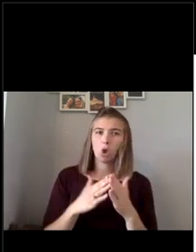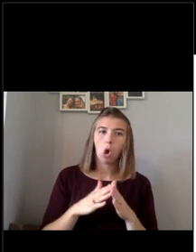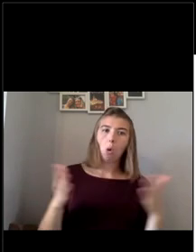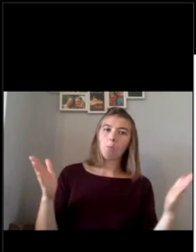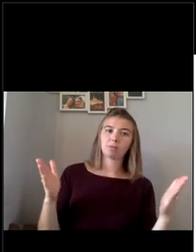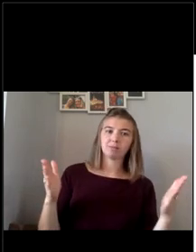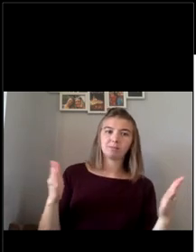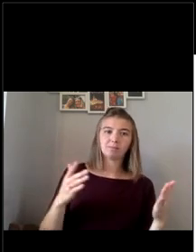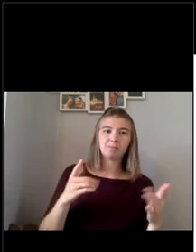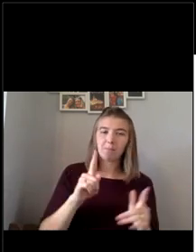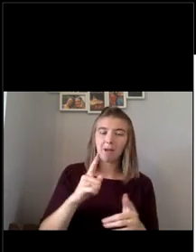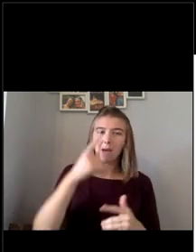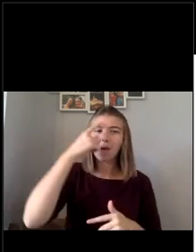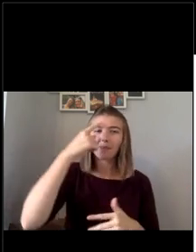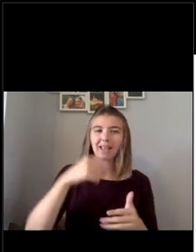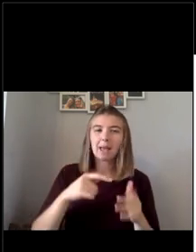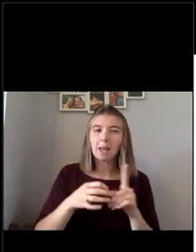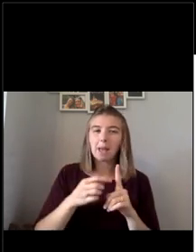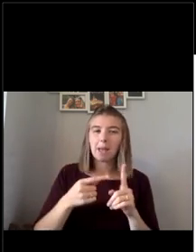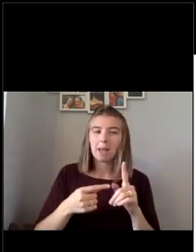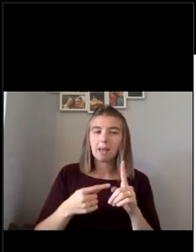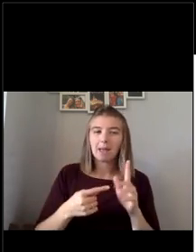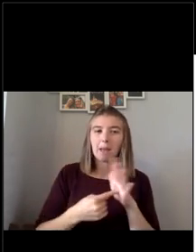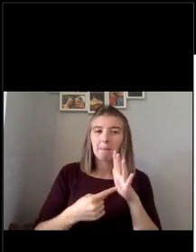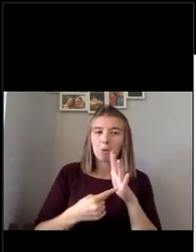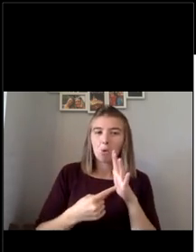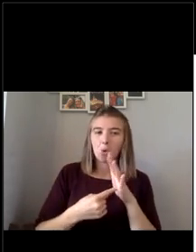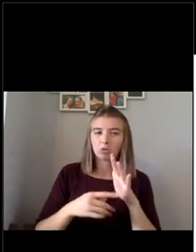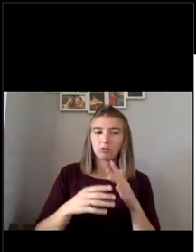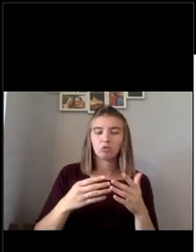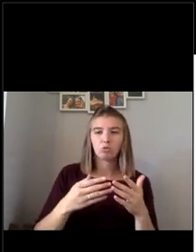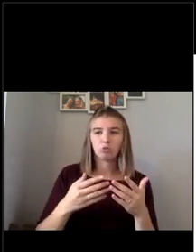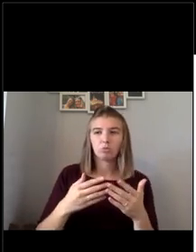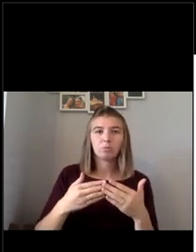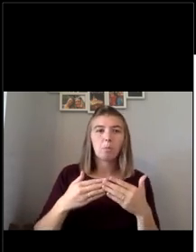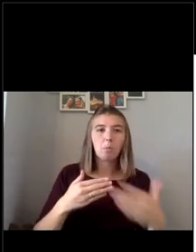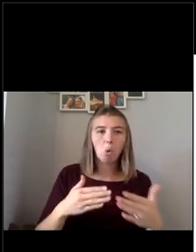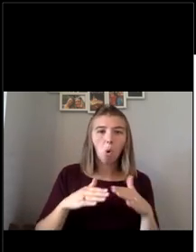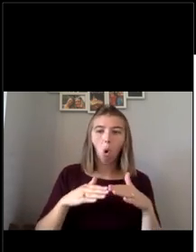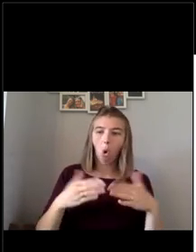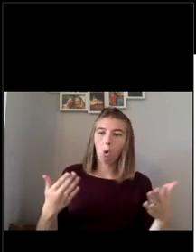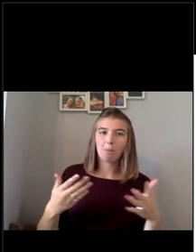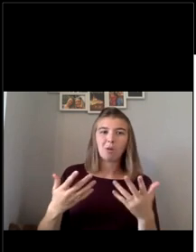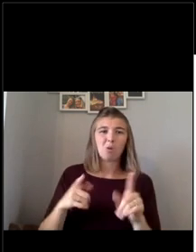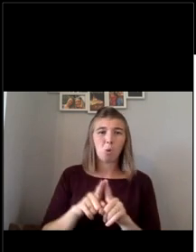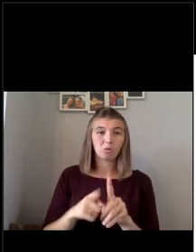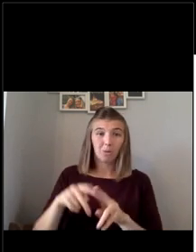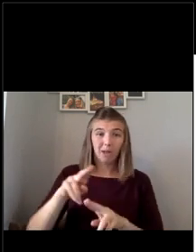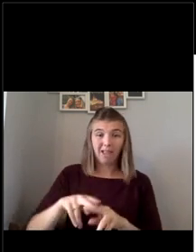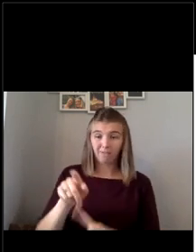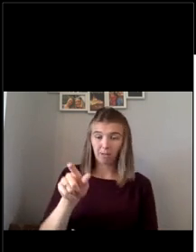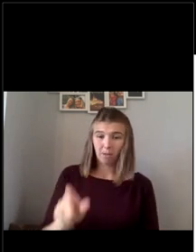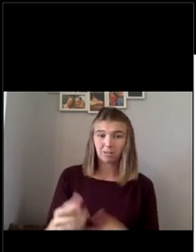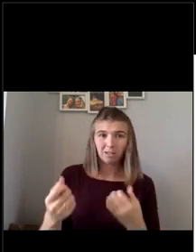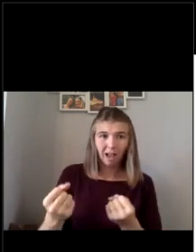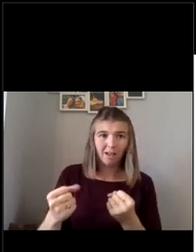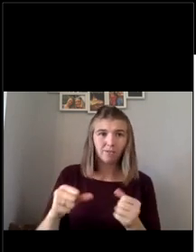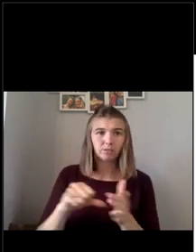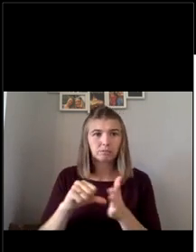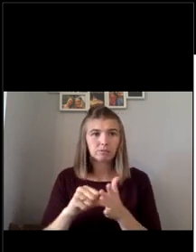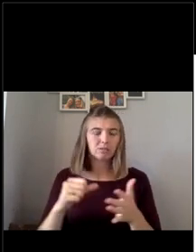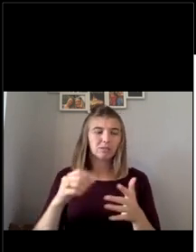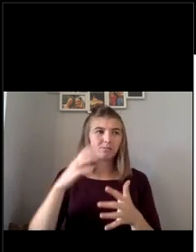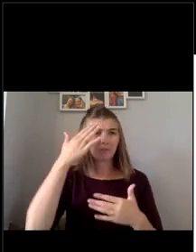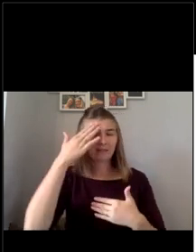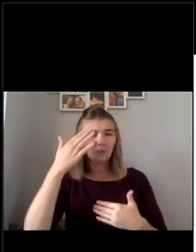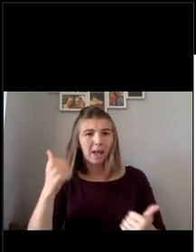health. But also more importantly is address the issues that is affecting people's mental health in academia. Why is this